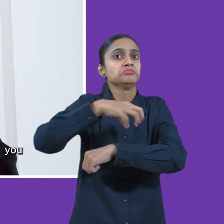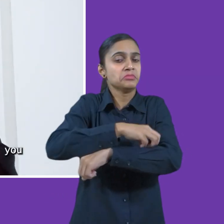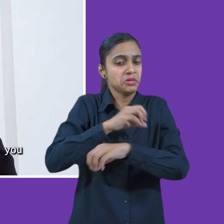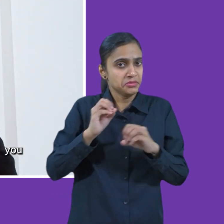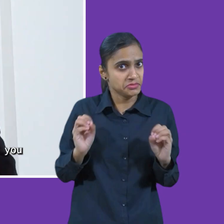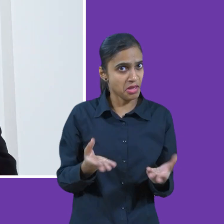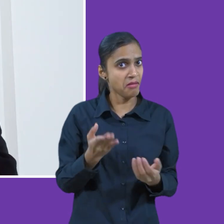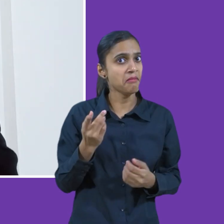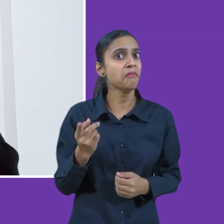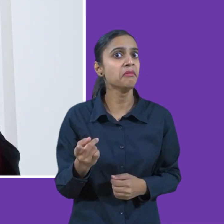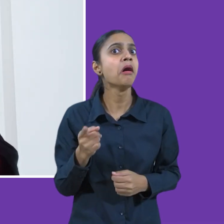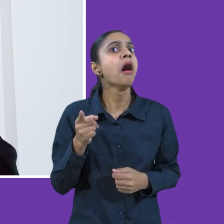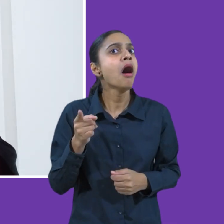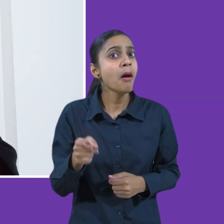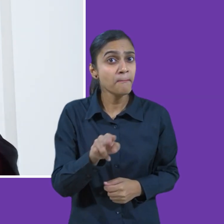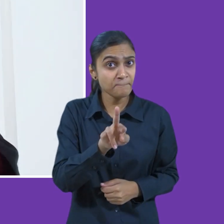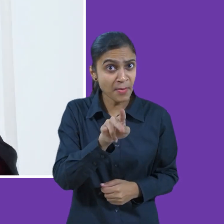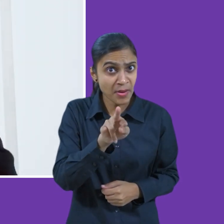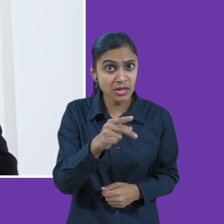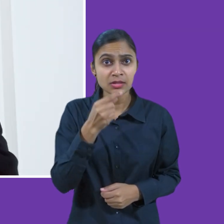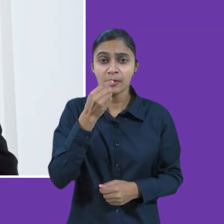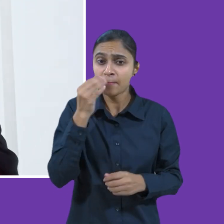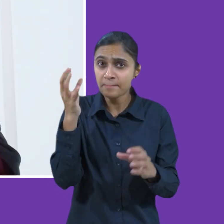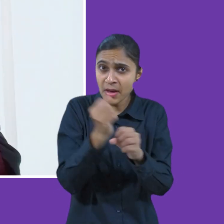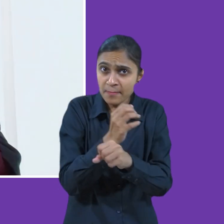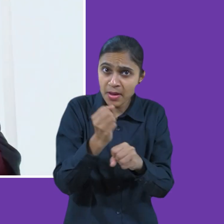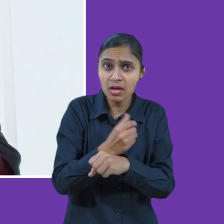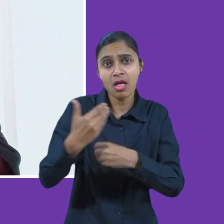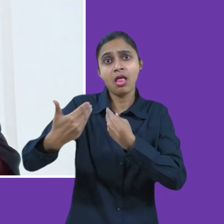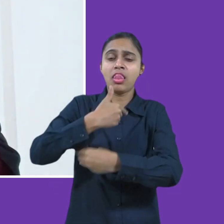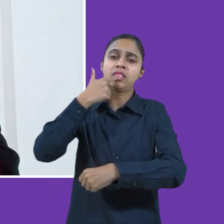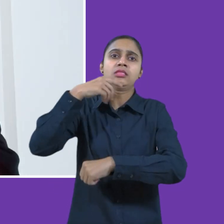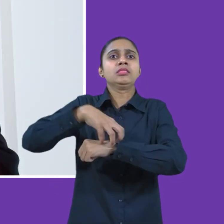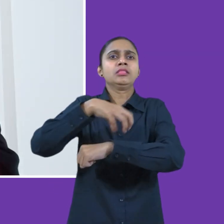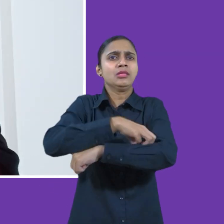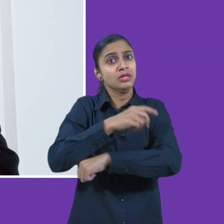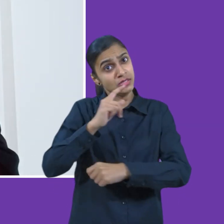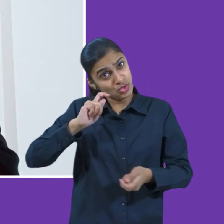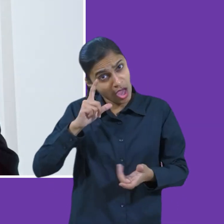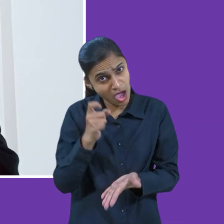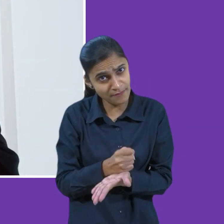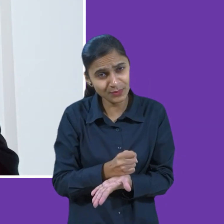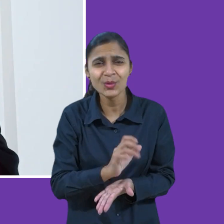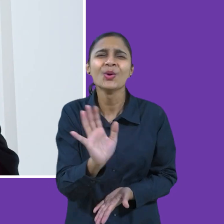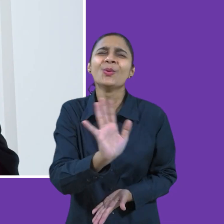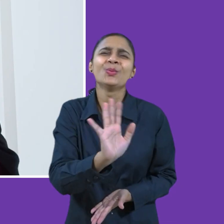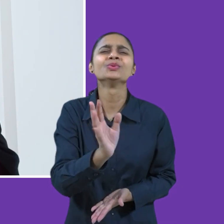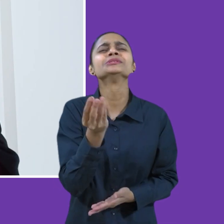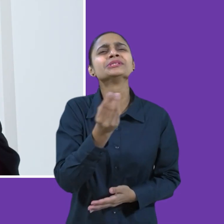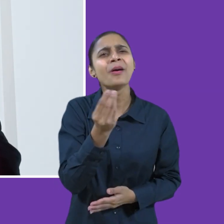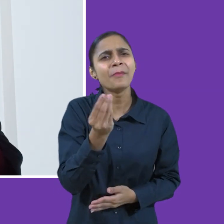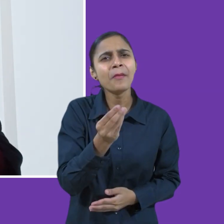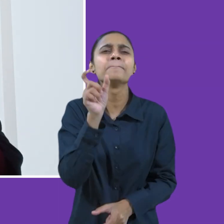will end up with vitiligo. But yeah, this was also one of the case. And then also lifestyle change,